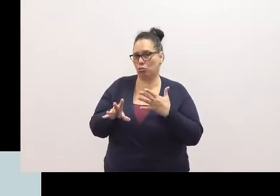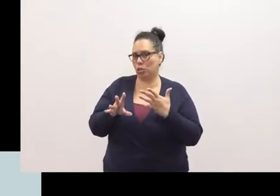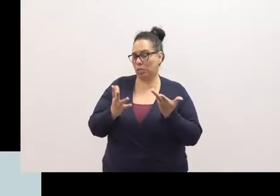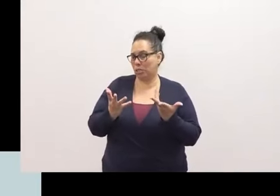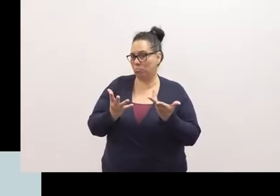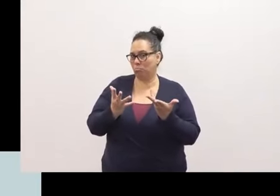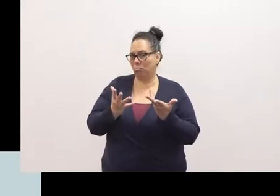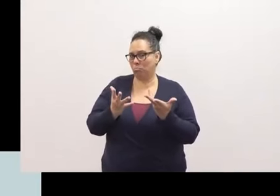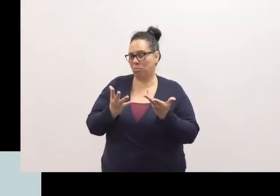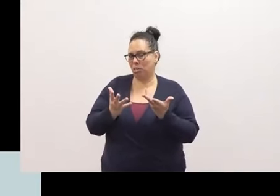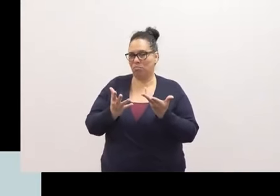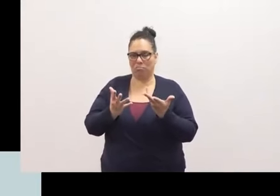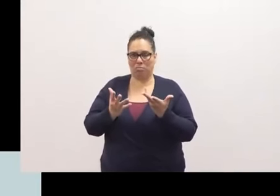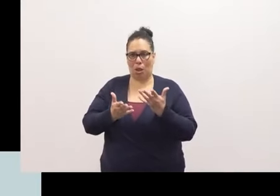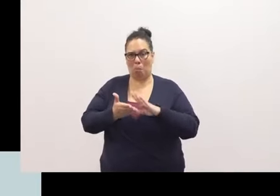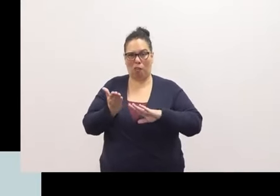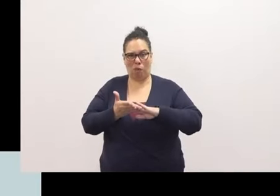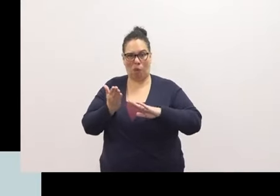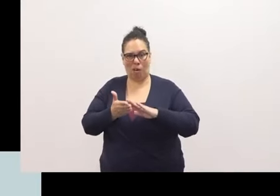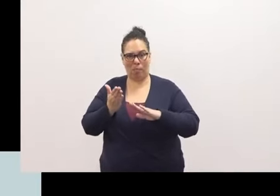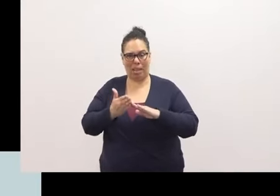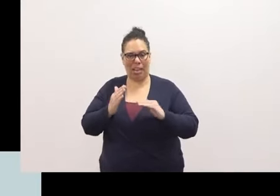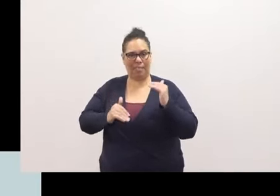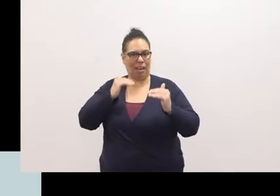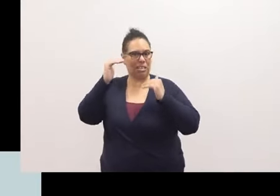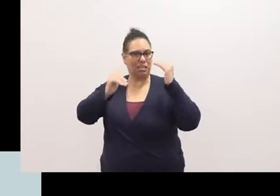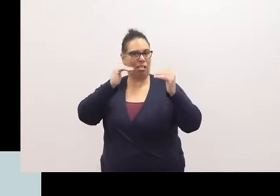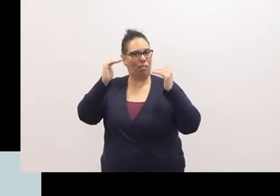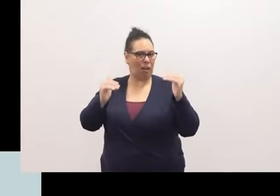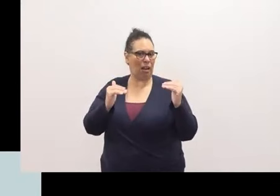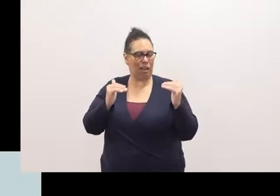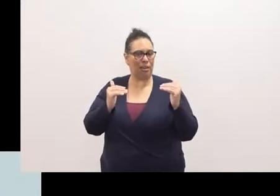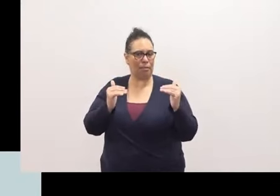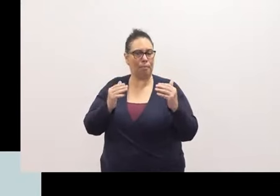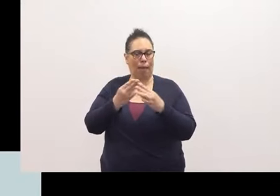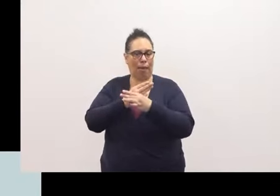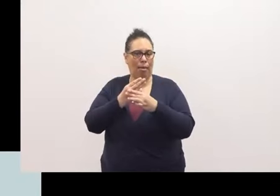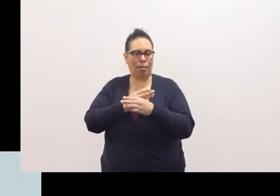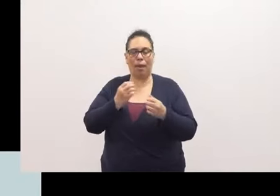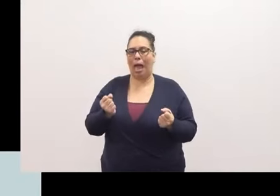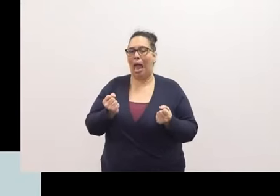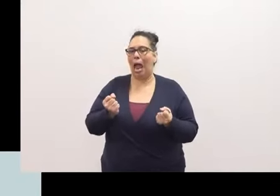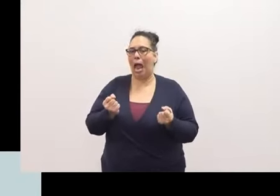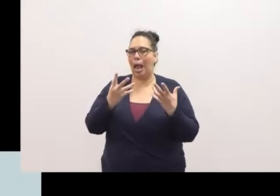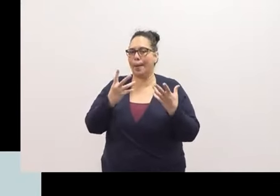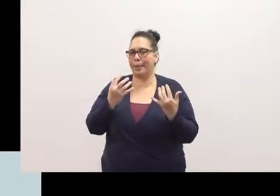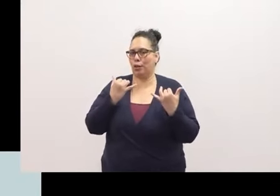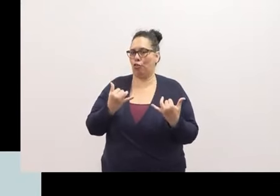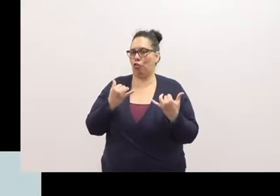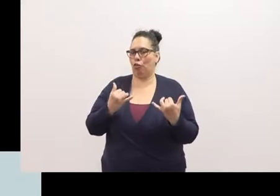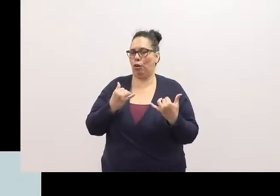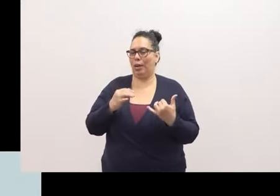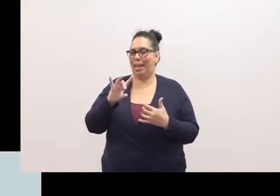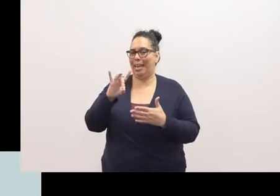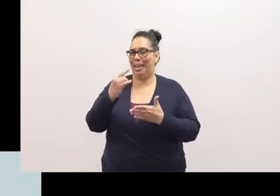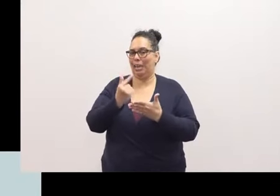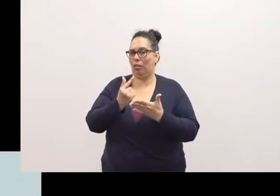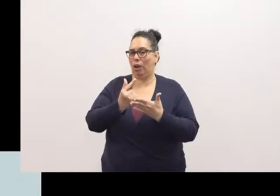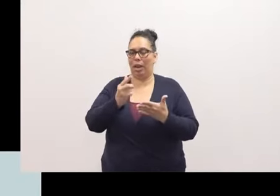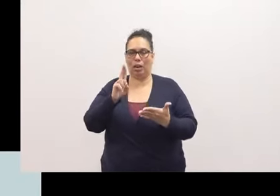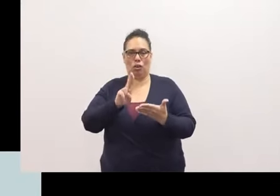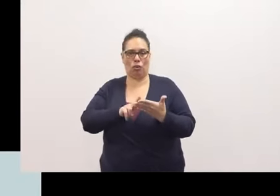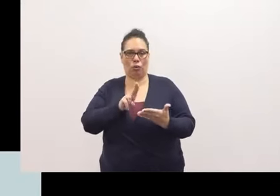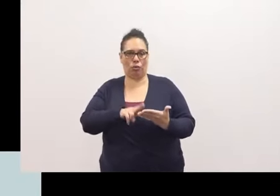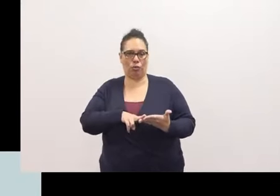wall-to-wall acceleration math, accelerated math. How many current grade 8 students are enrolled in